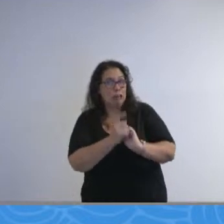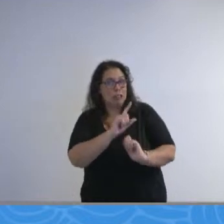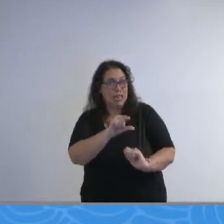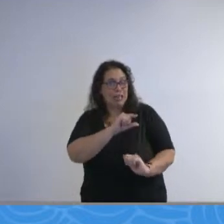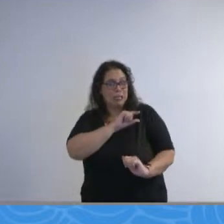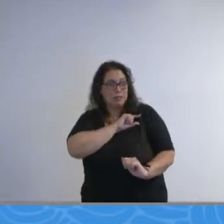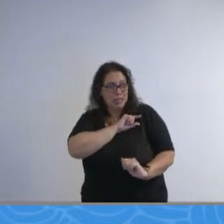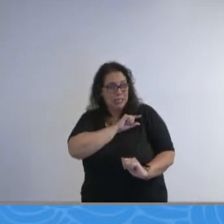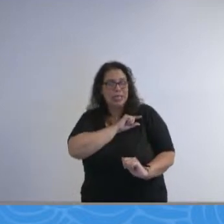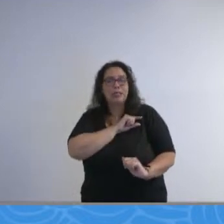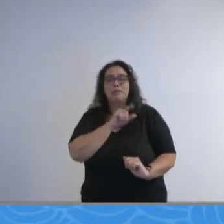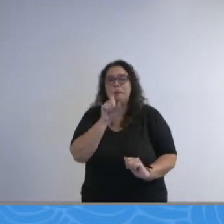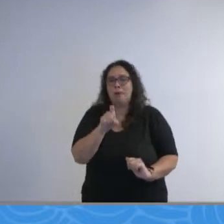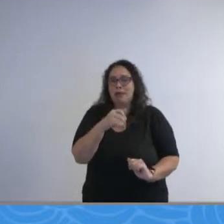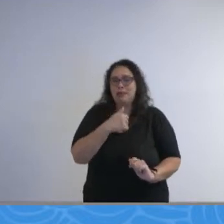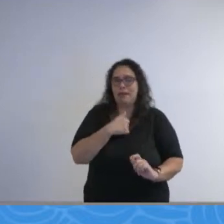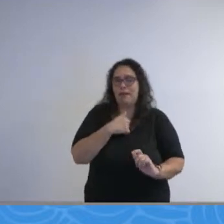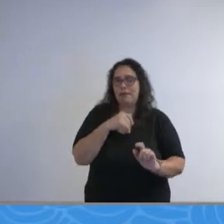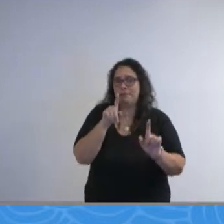In addition,